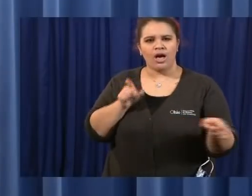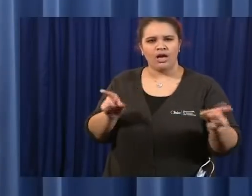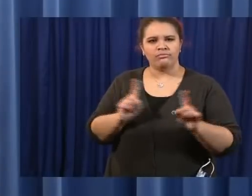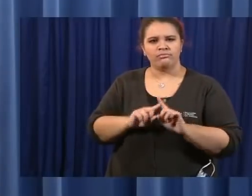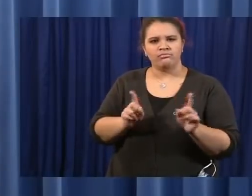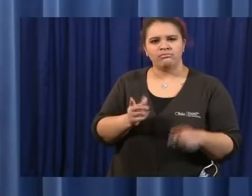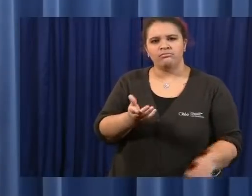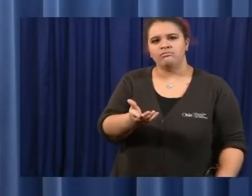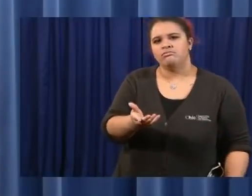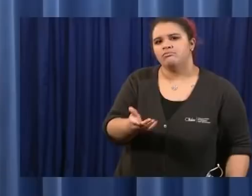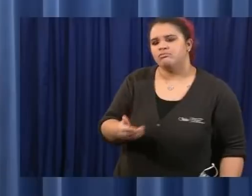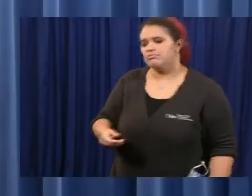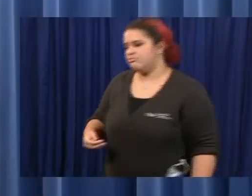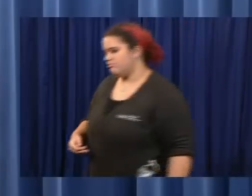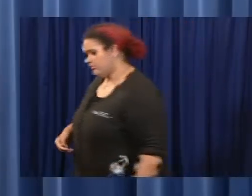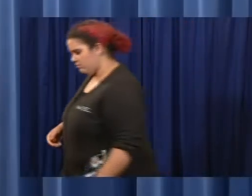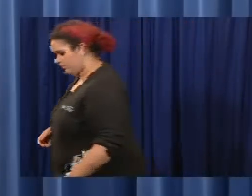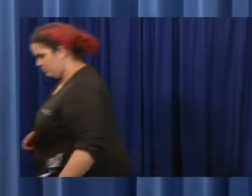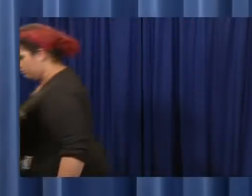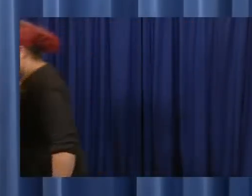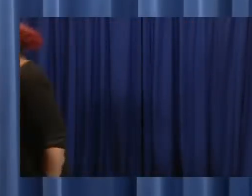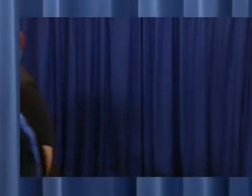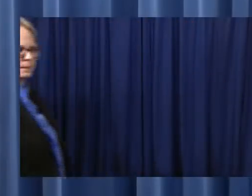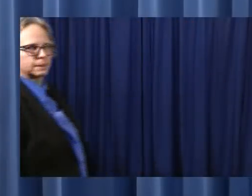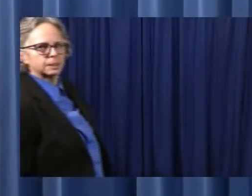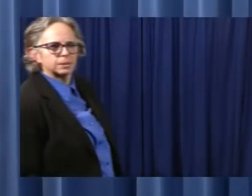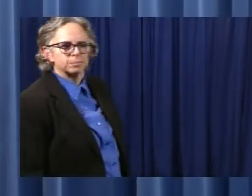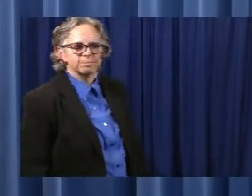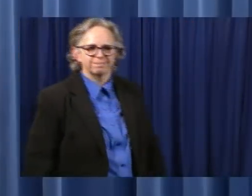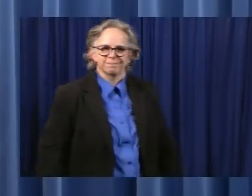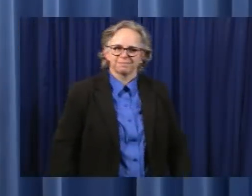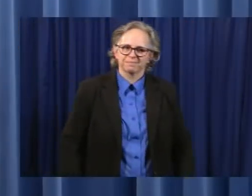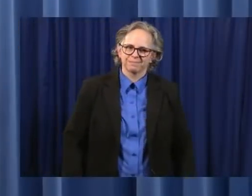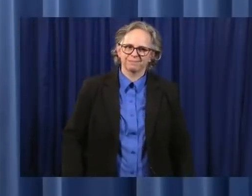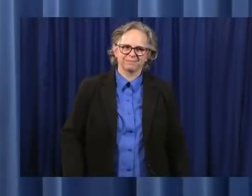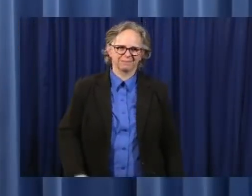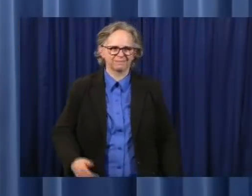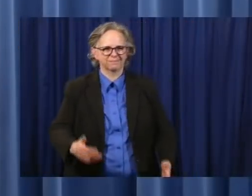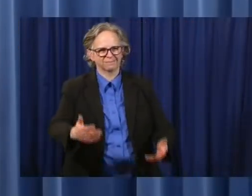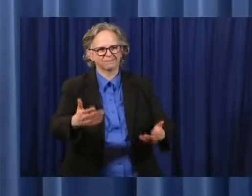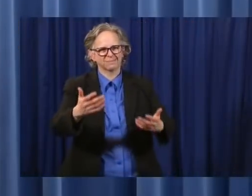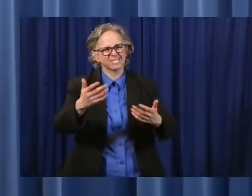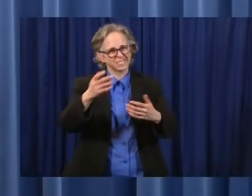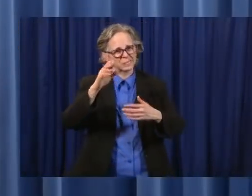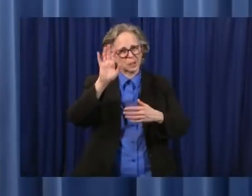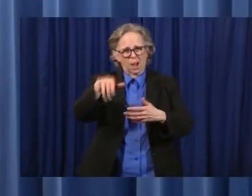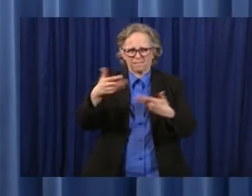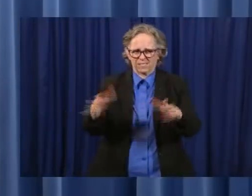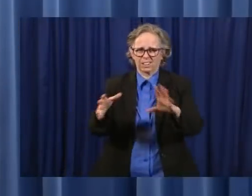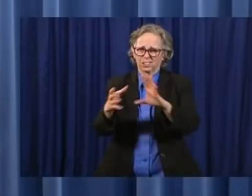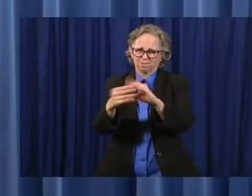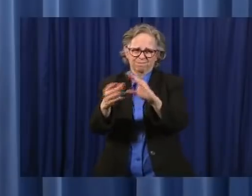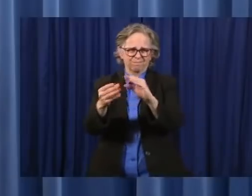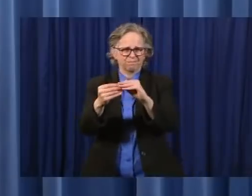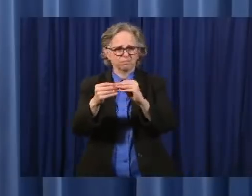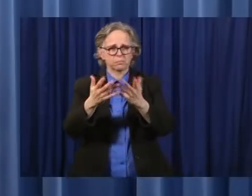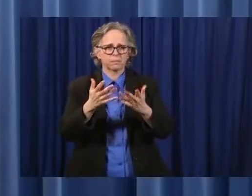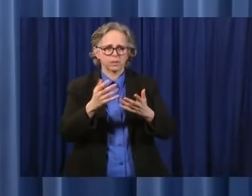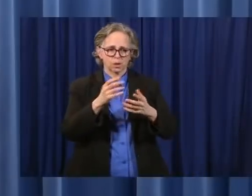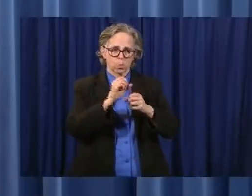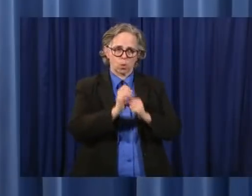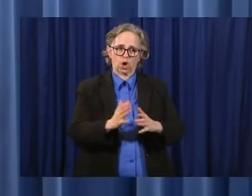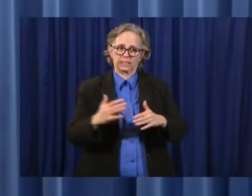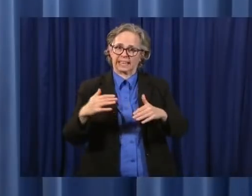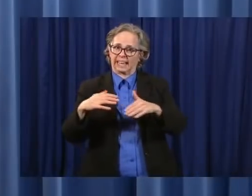We've said that an office worker who is coming to work, who's going to go into their office,